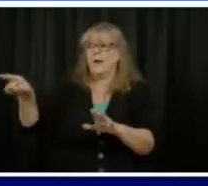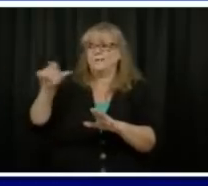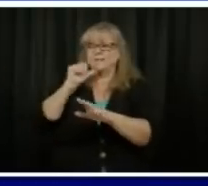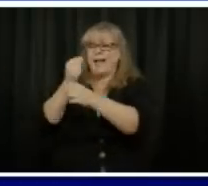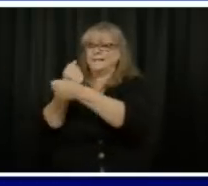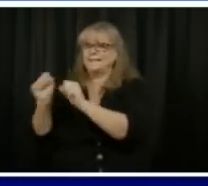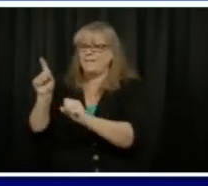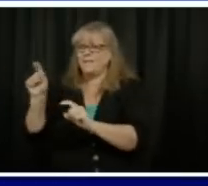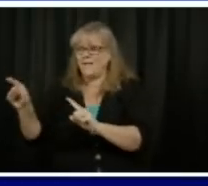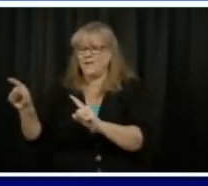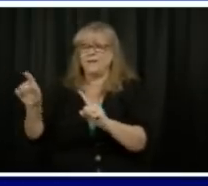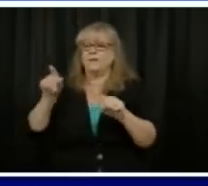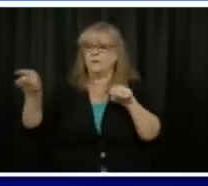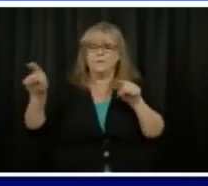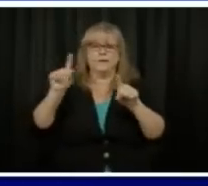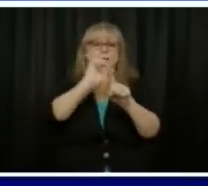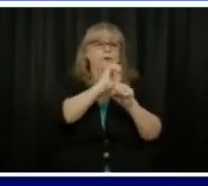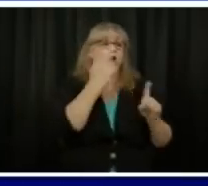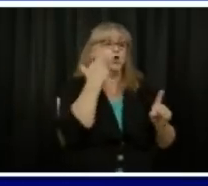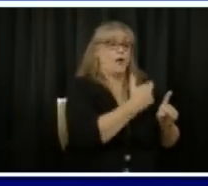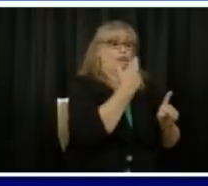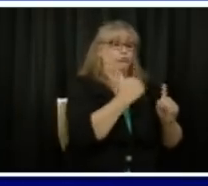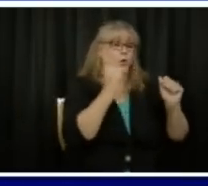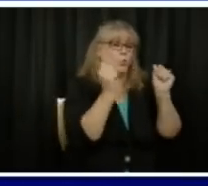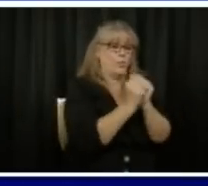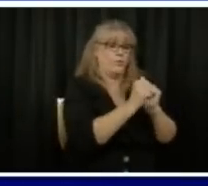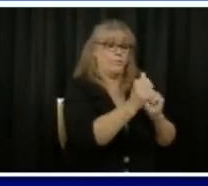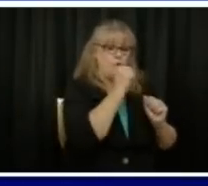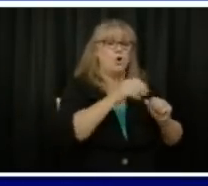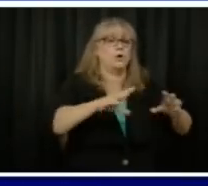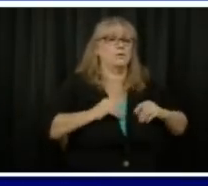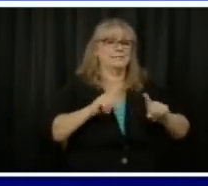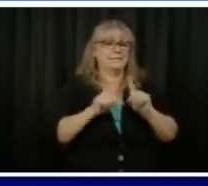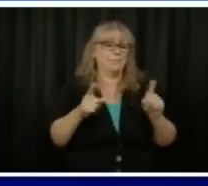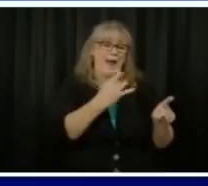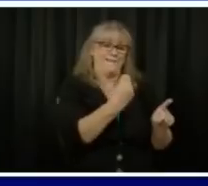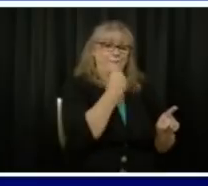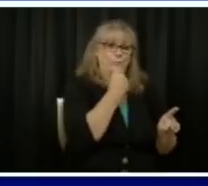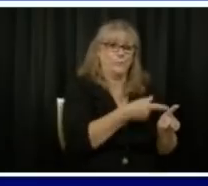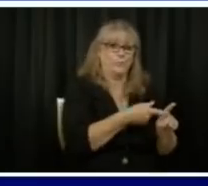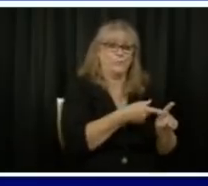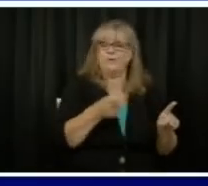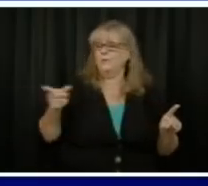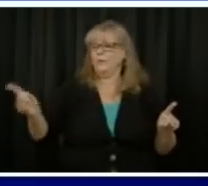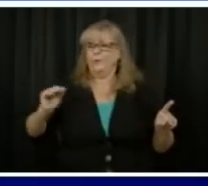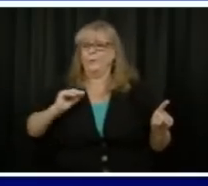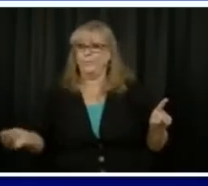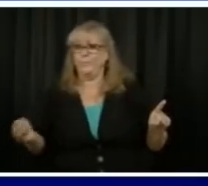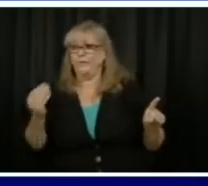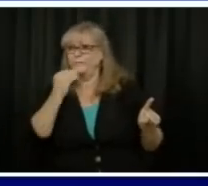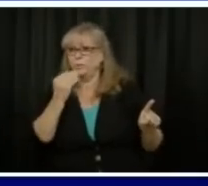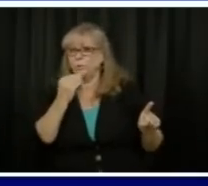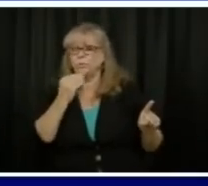can be open past 10 p.m., no issue. But they are functioning effectively as restaurants, meaning people can go in group of 4, group of 6. You're with the group you came